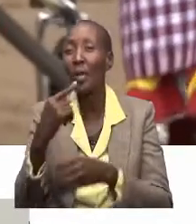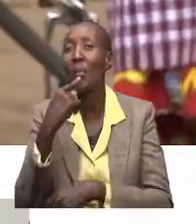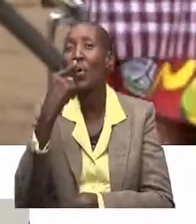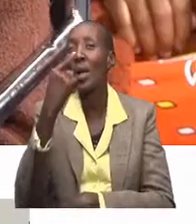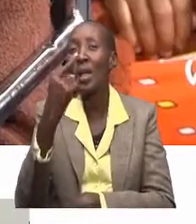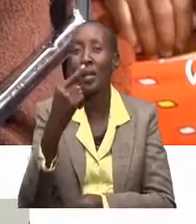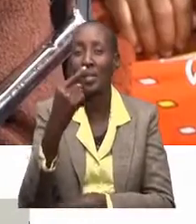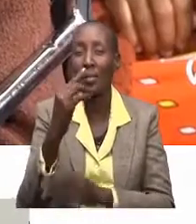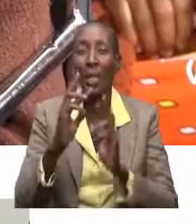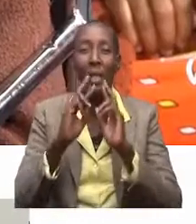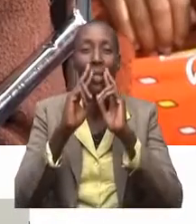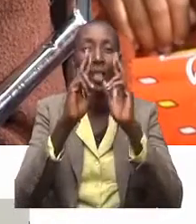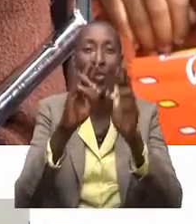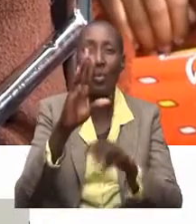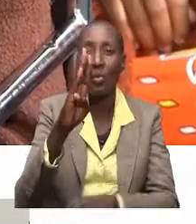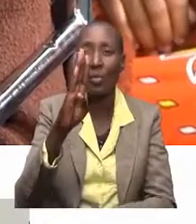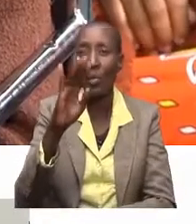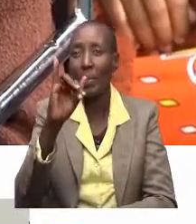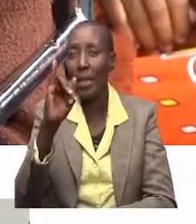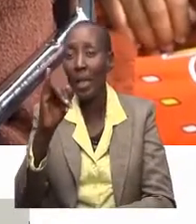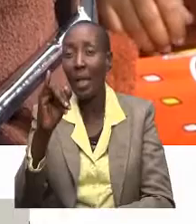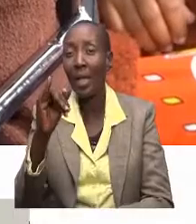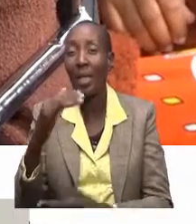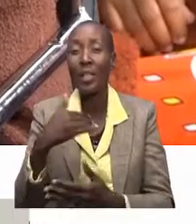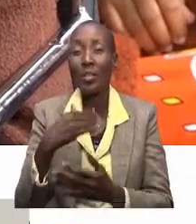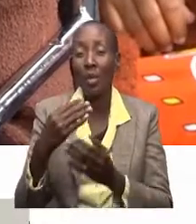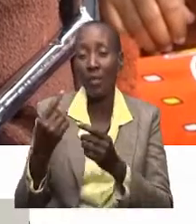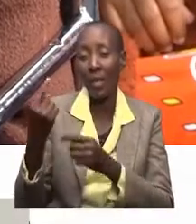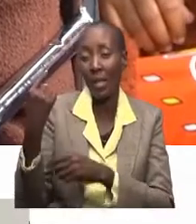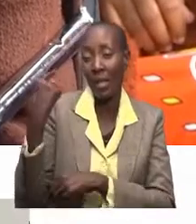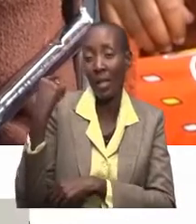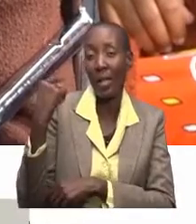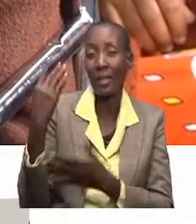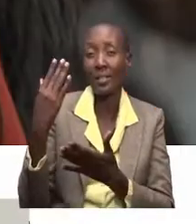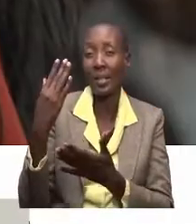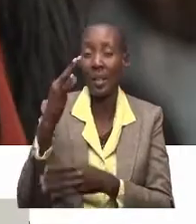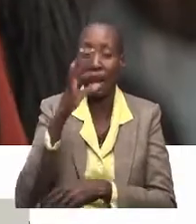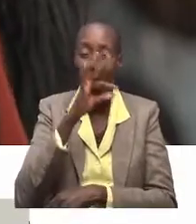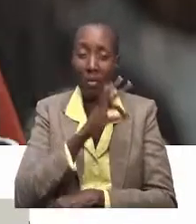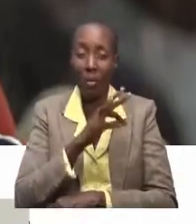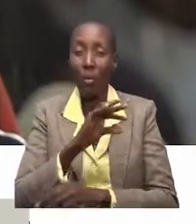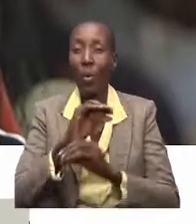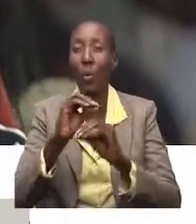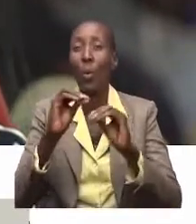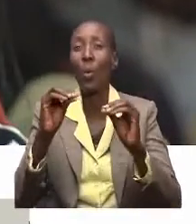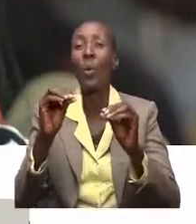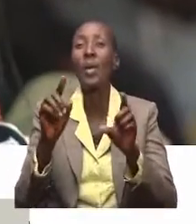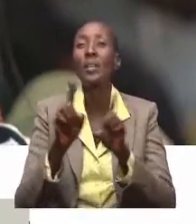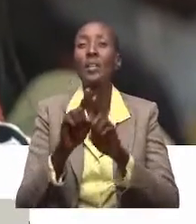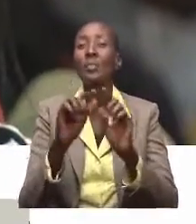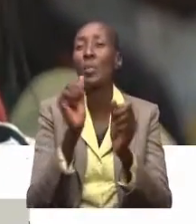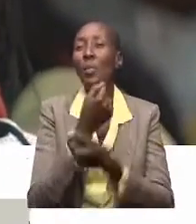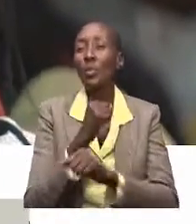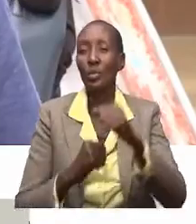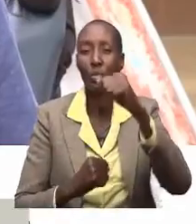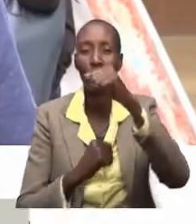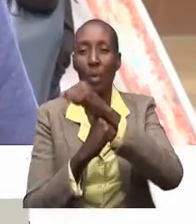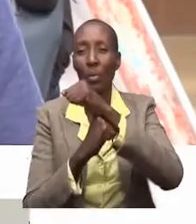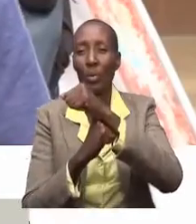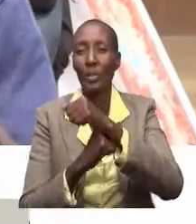report ya BBI ambaye iliweza kuzinduliwa hivi maajuzi. Haiwafai kwa lolote na watayunga mkono.